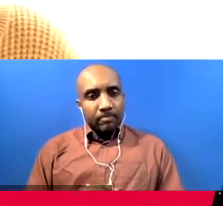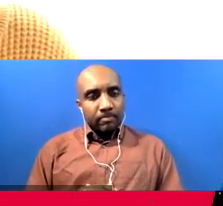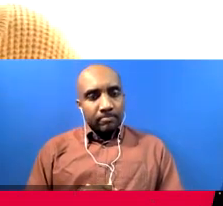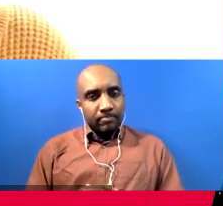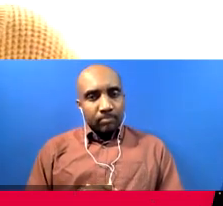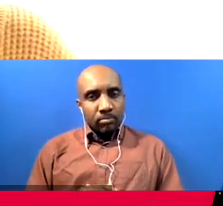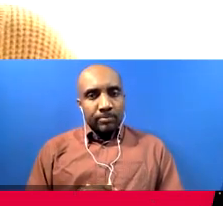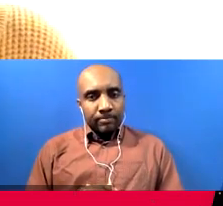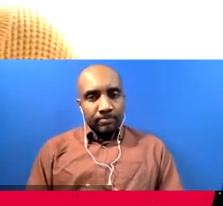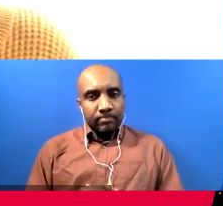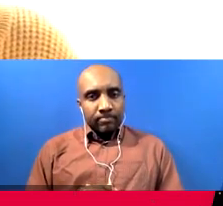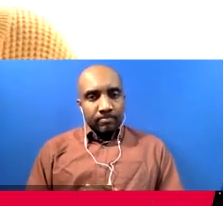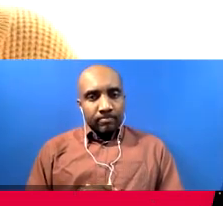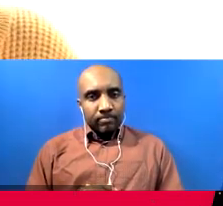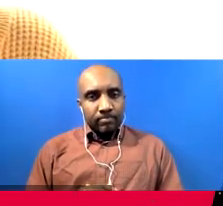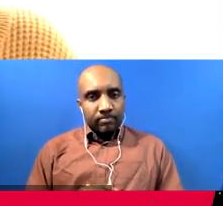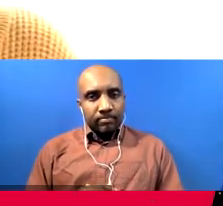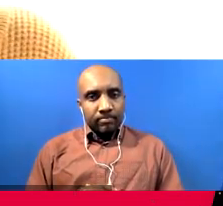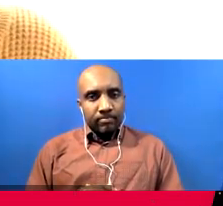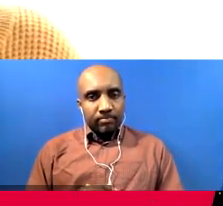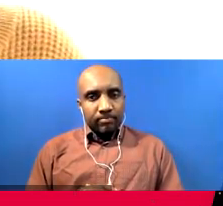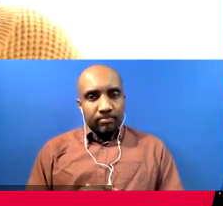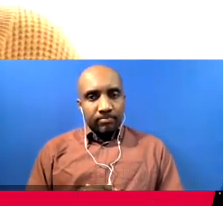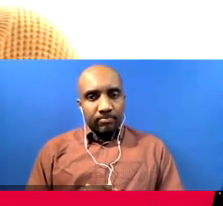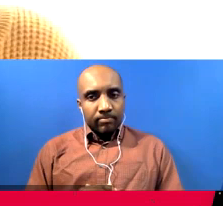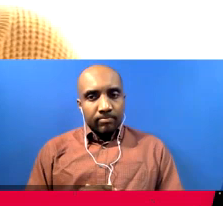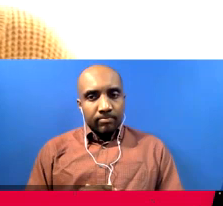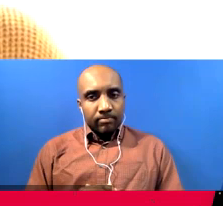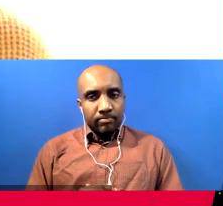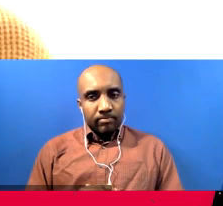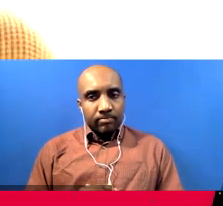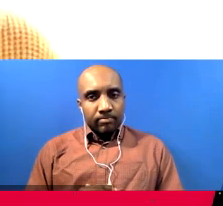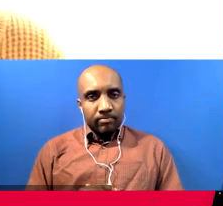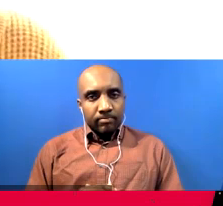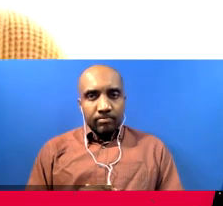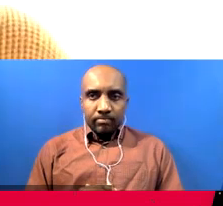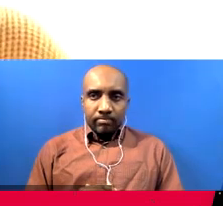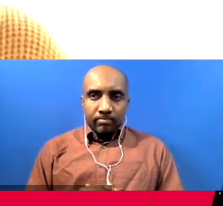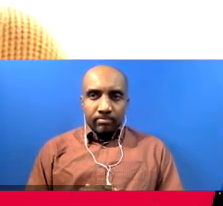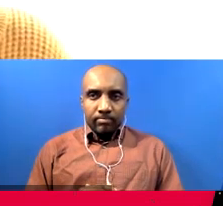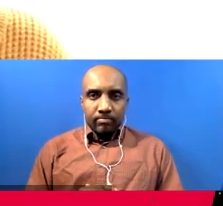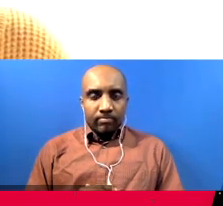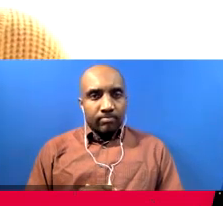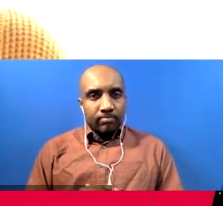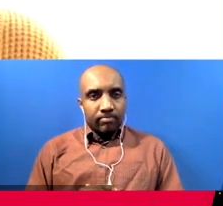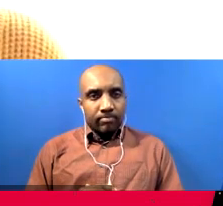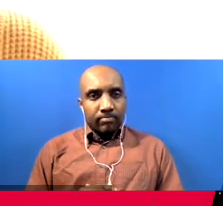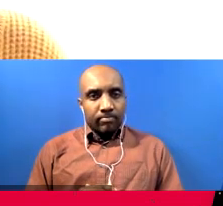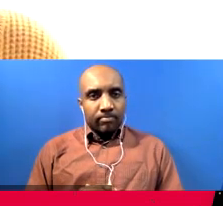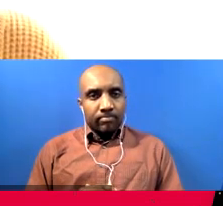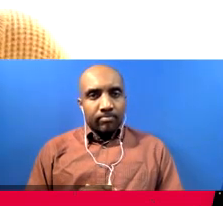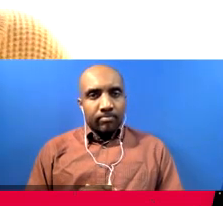And I think we need to prioritize the rights of all life and not just certain lives. And that includes the life of the planet as